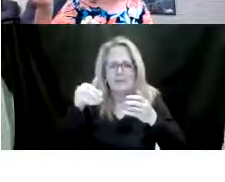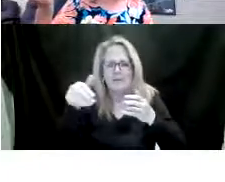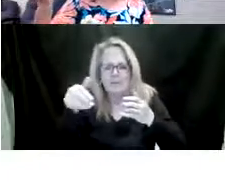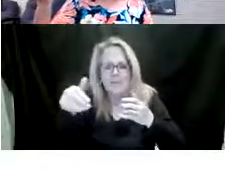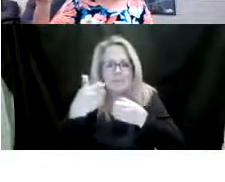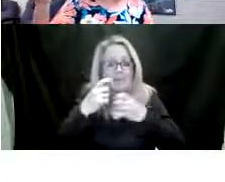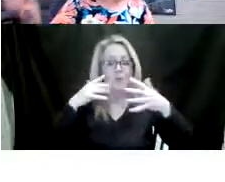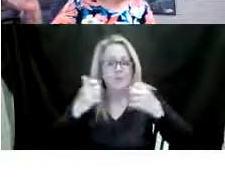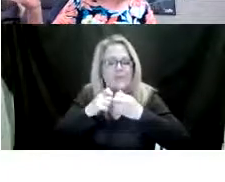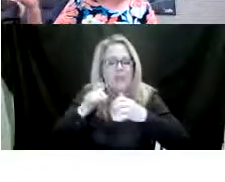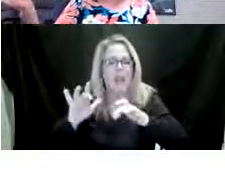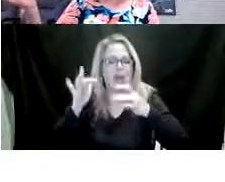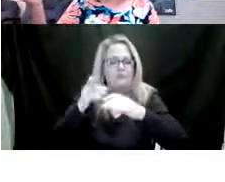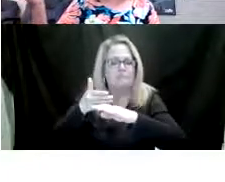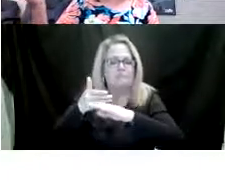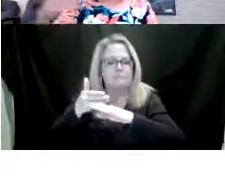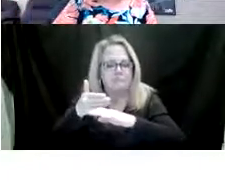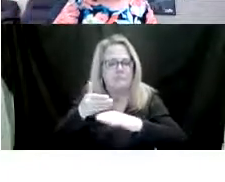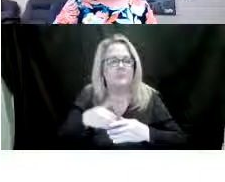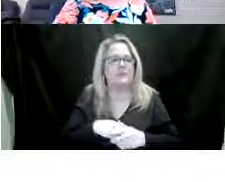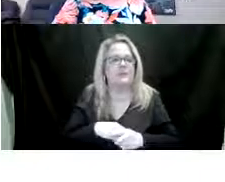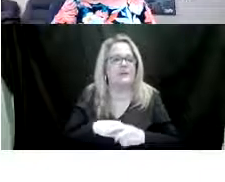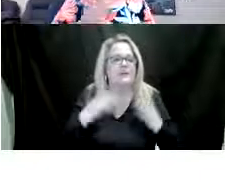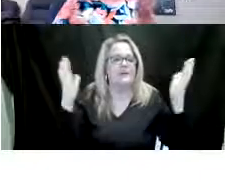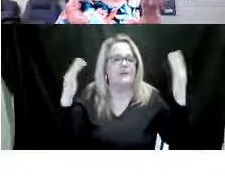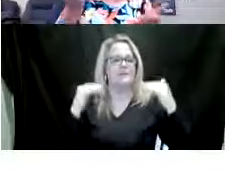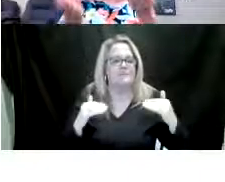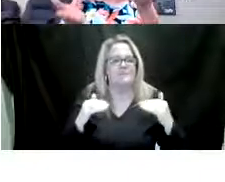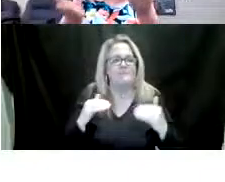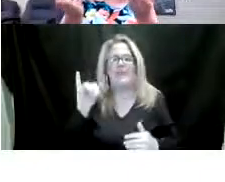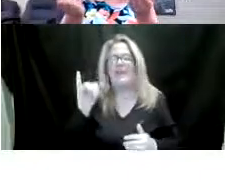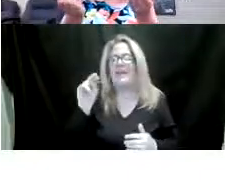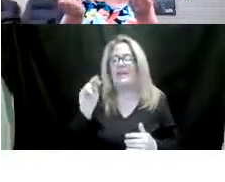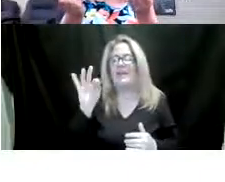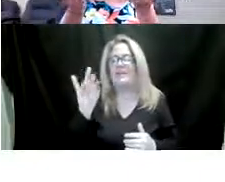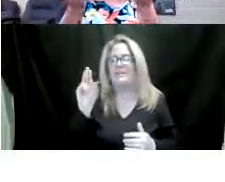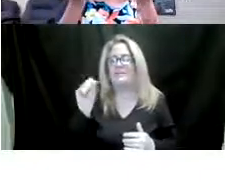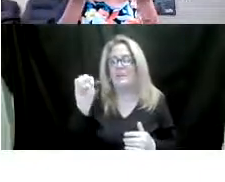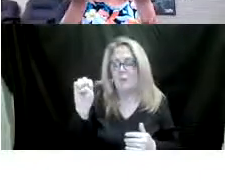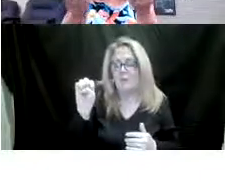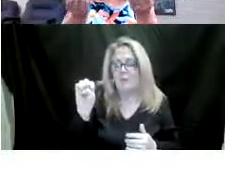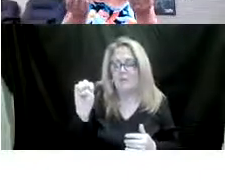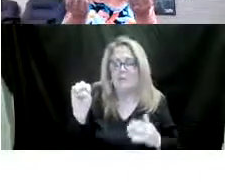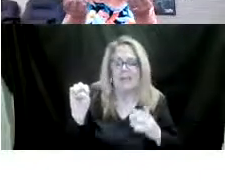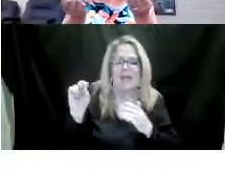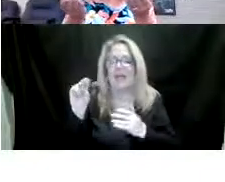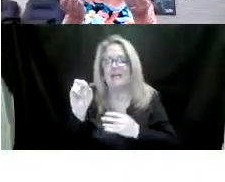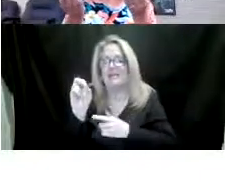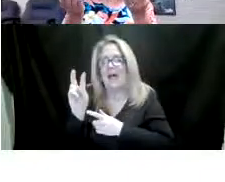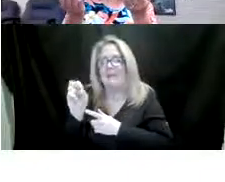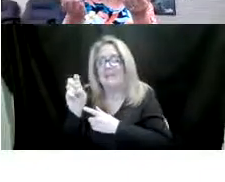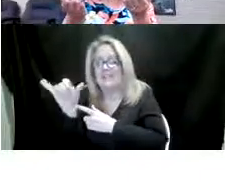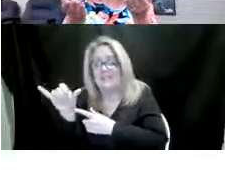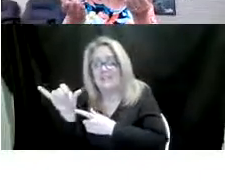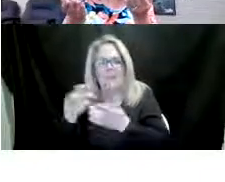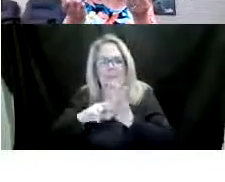more. Then infusing novelty. The balance here is to come up with things that